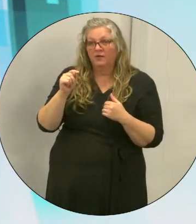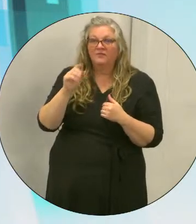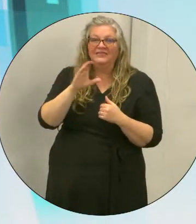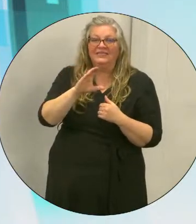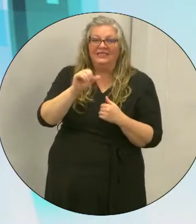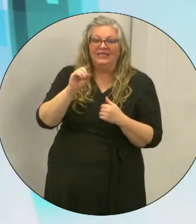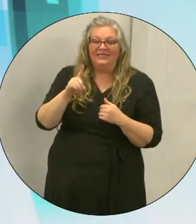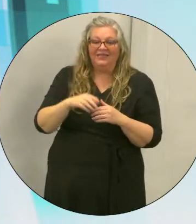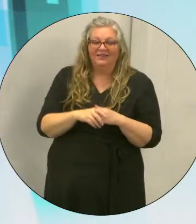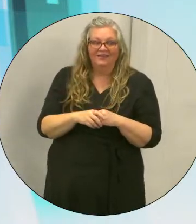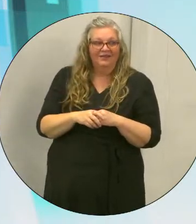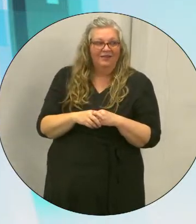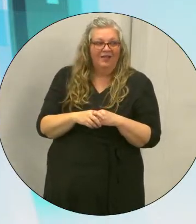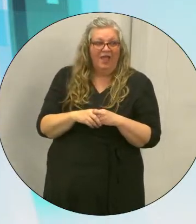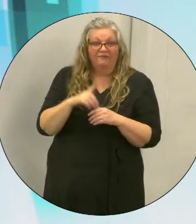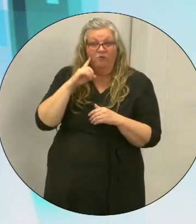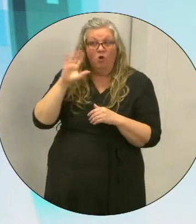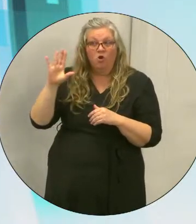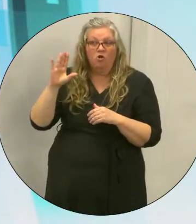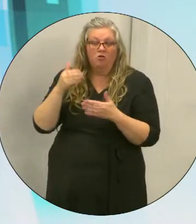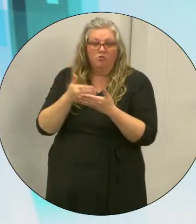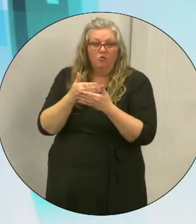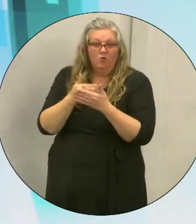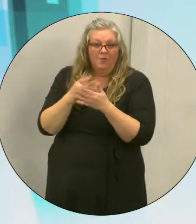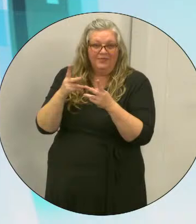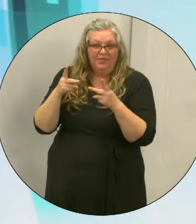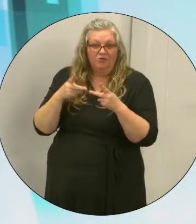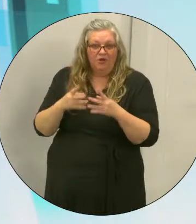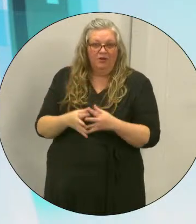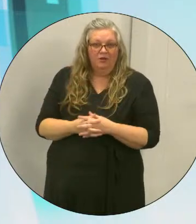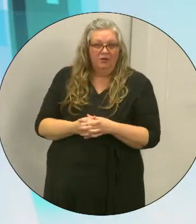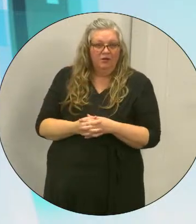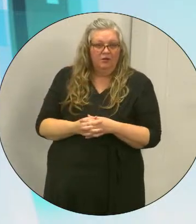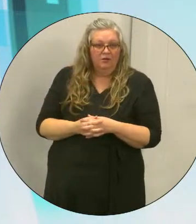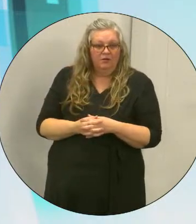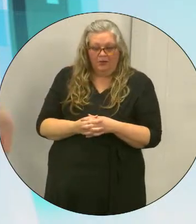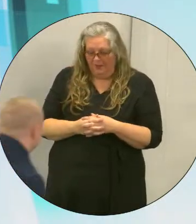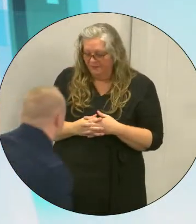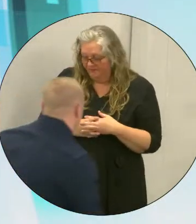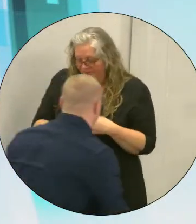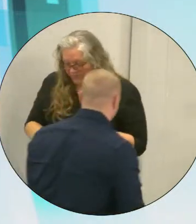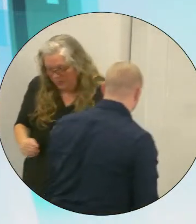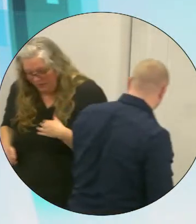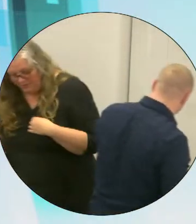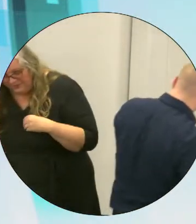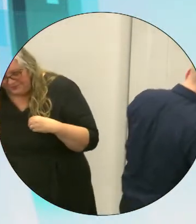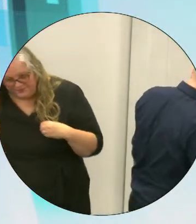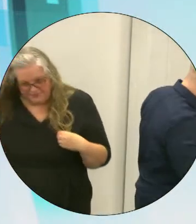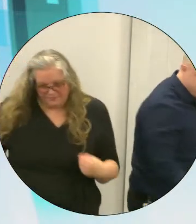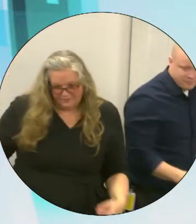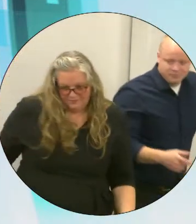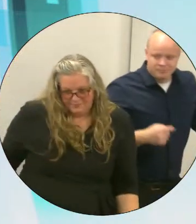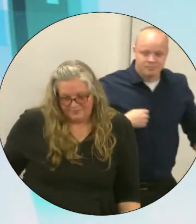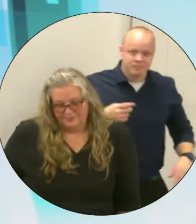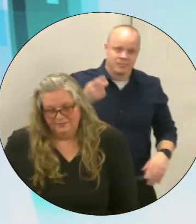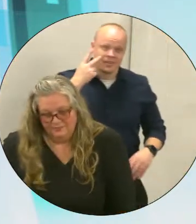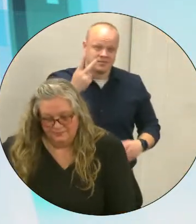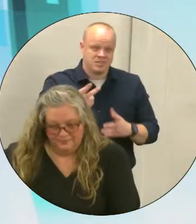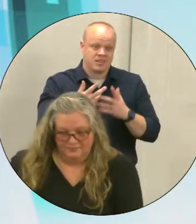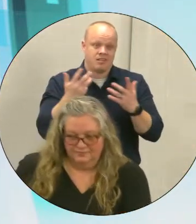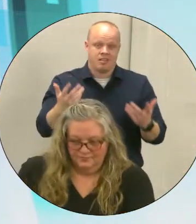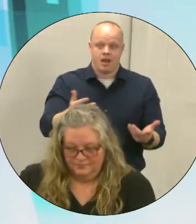District in a permanent position. I have seen a lot of dysfunction happen up here, and I've seen a lot